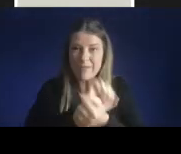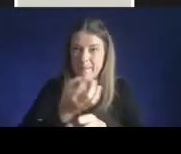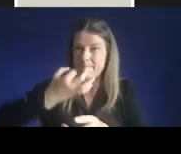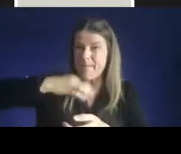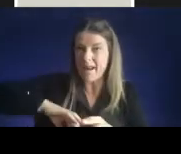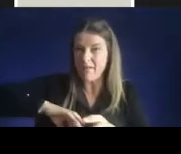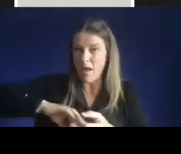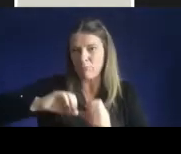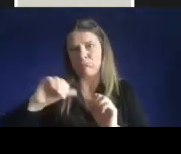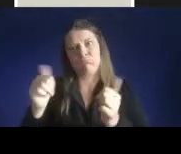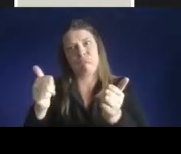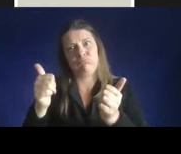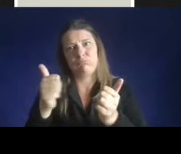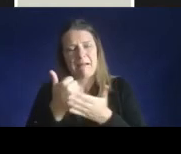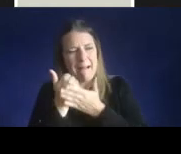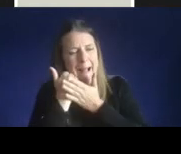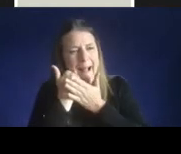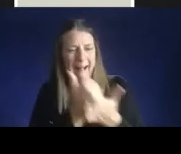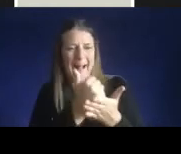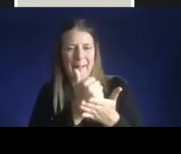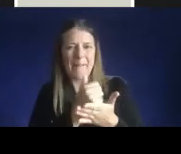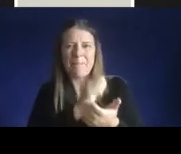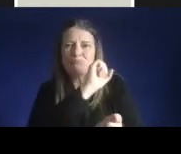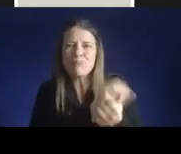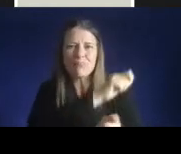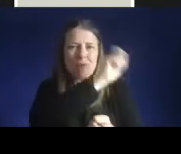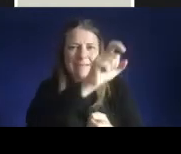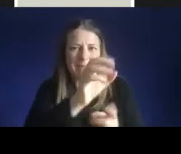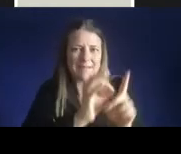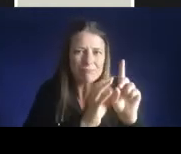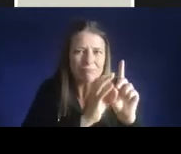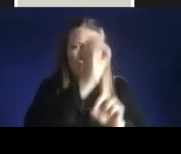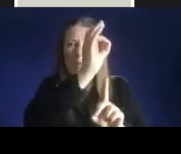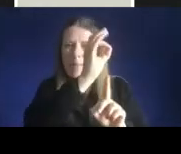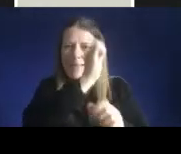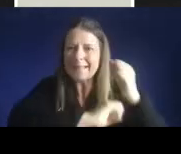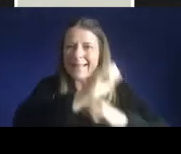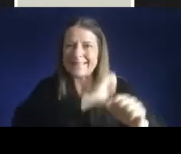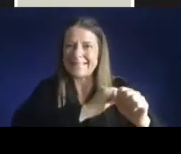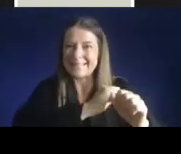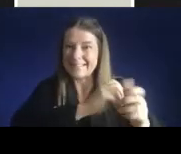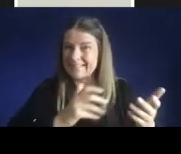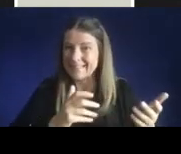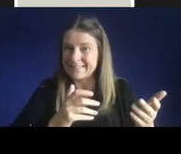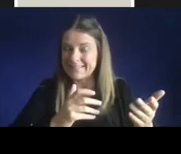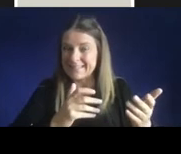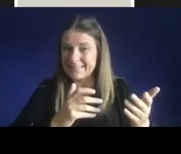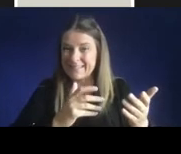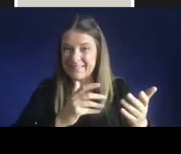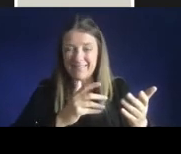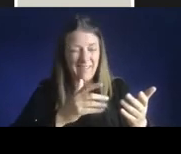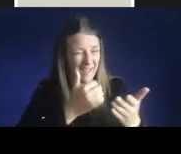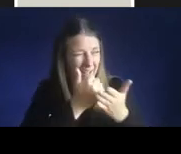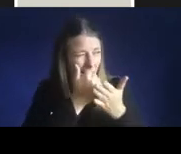in underpinning rehabilitation initiatives across SPS, to building a safer and